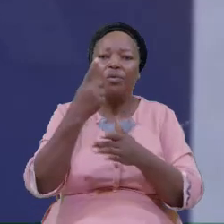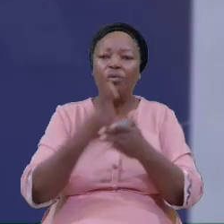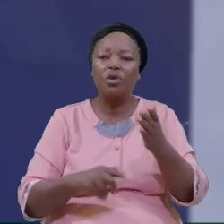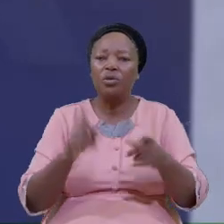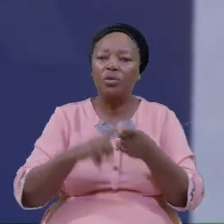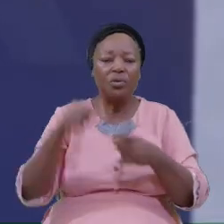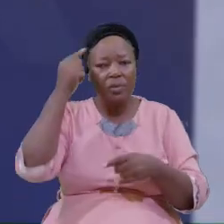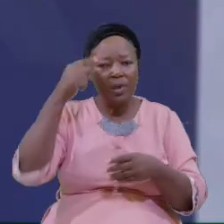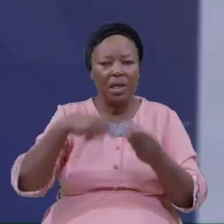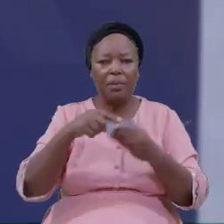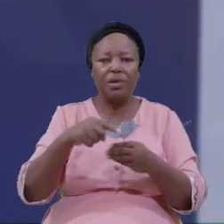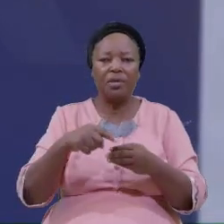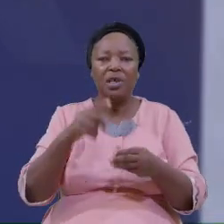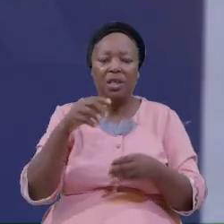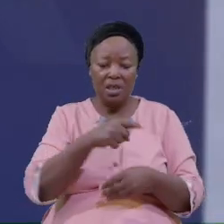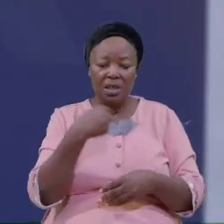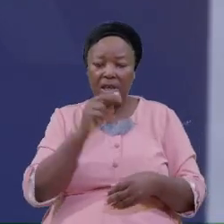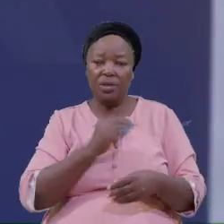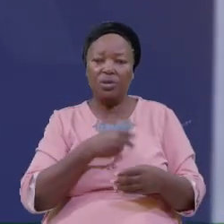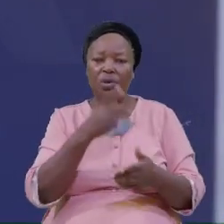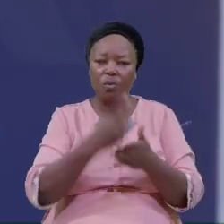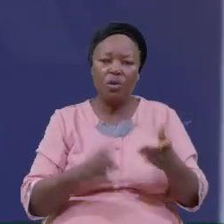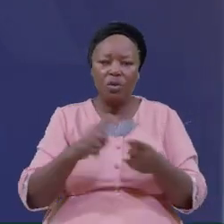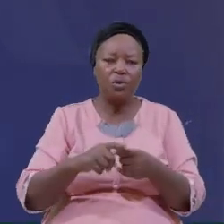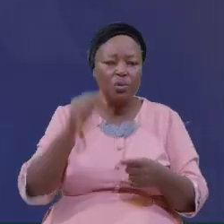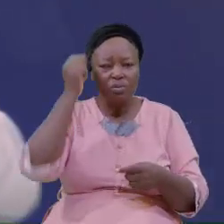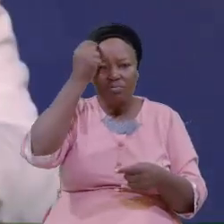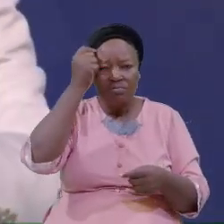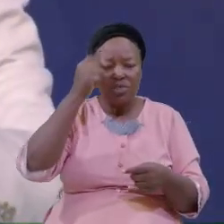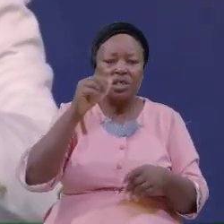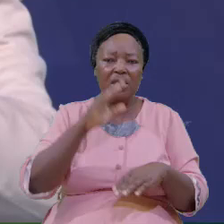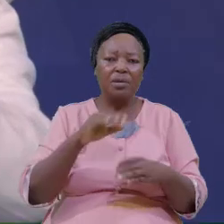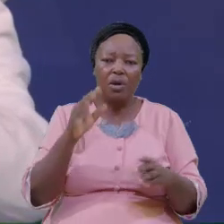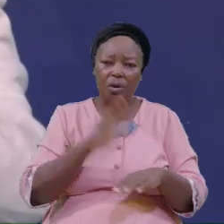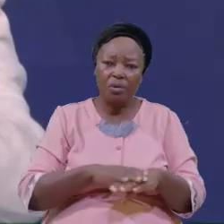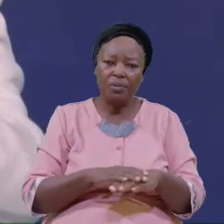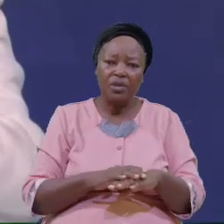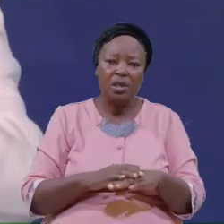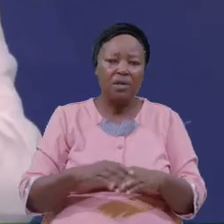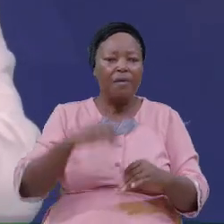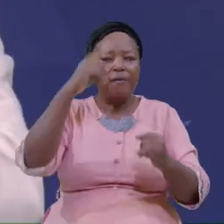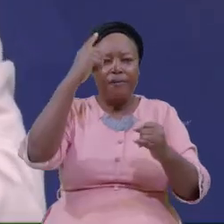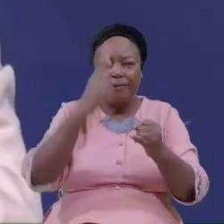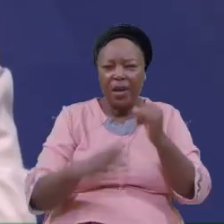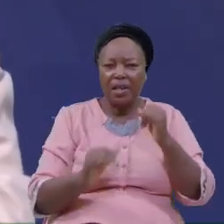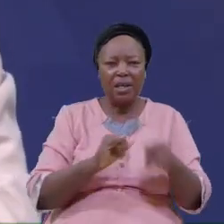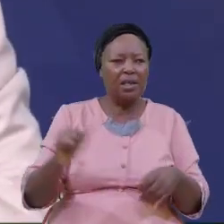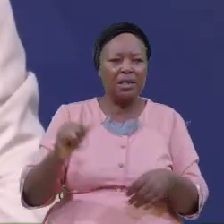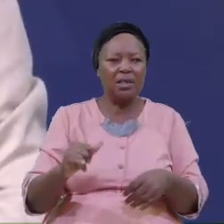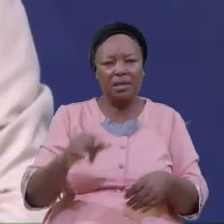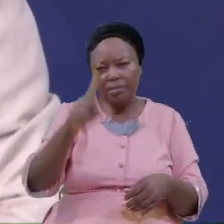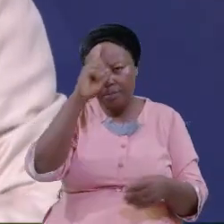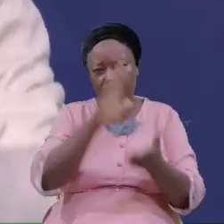It tells us what to meditate on. Finally, brethren, whatsoever